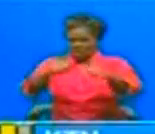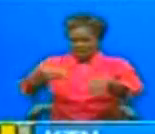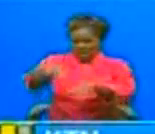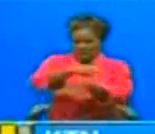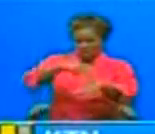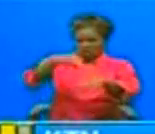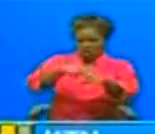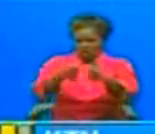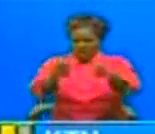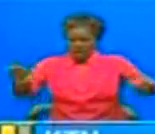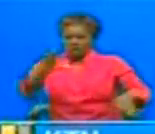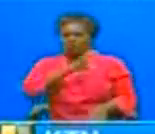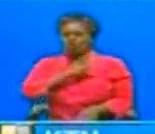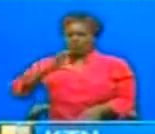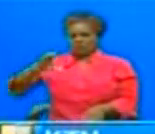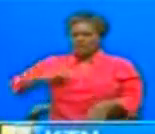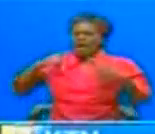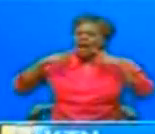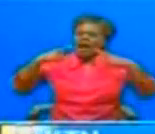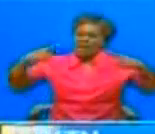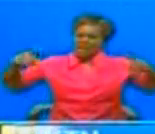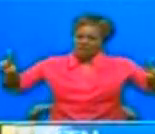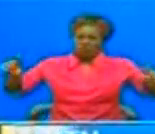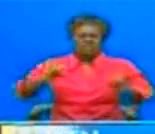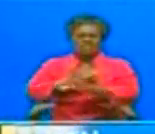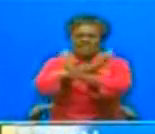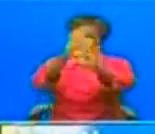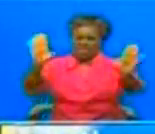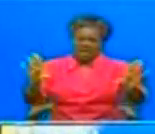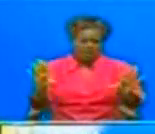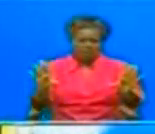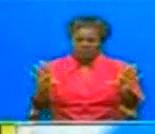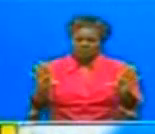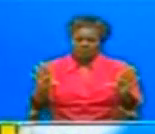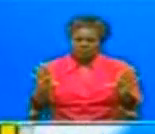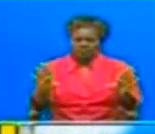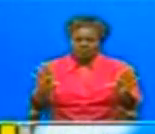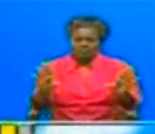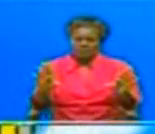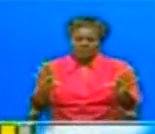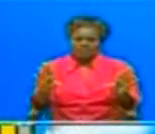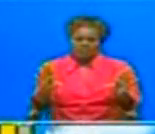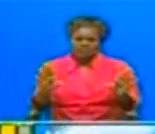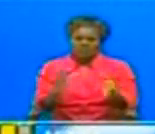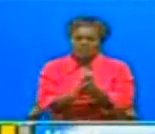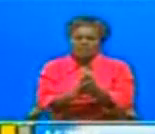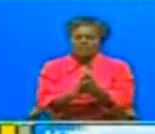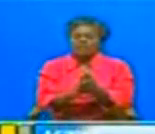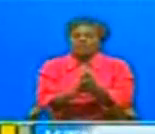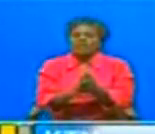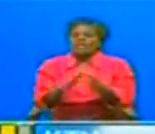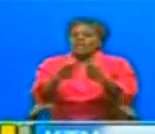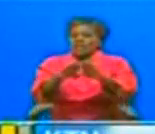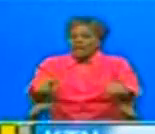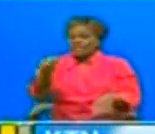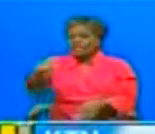Land Commission announced, so we saw in the media, he hasn't said, he was misquoted, that not only